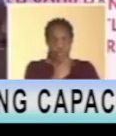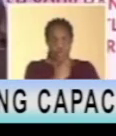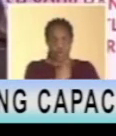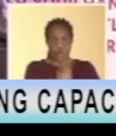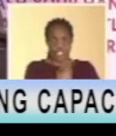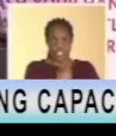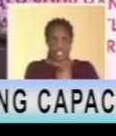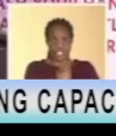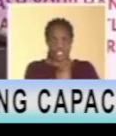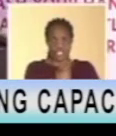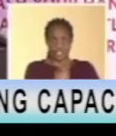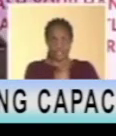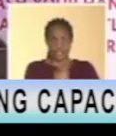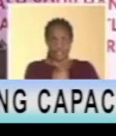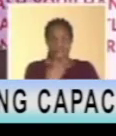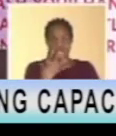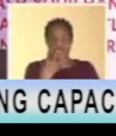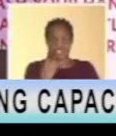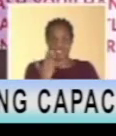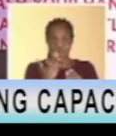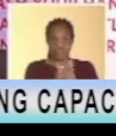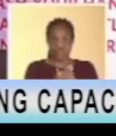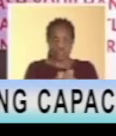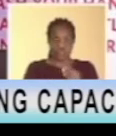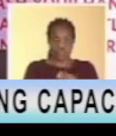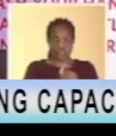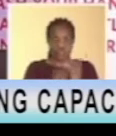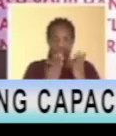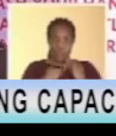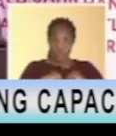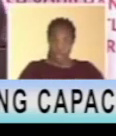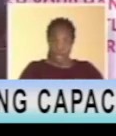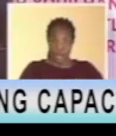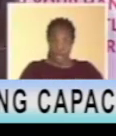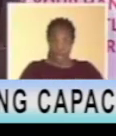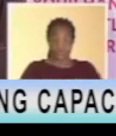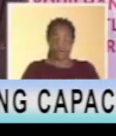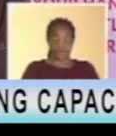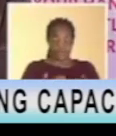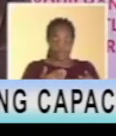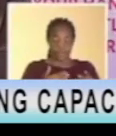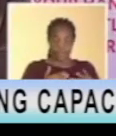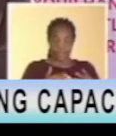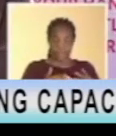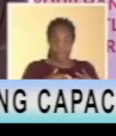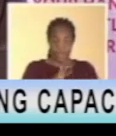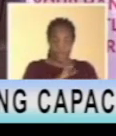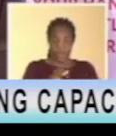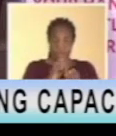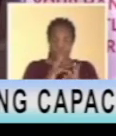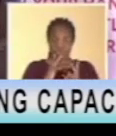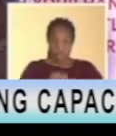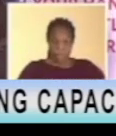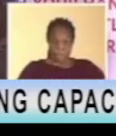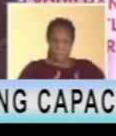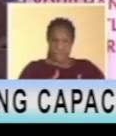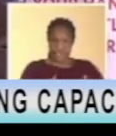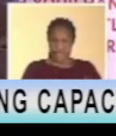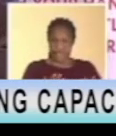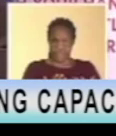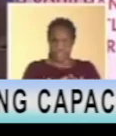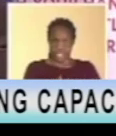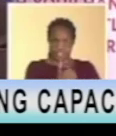150 are new confirmed cases, which I have just announced. The total number of recovery now stands